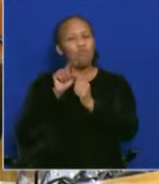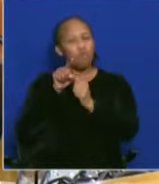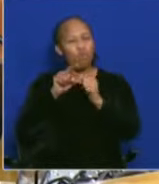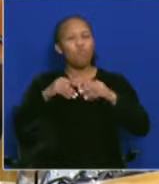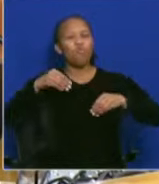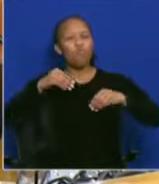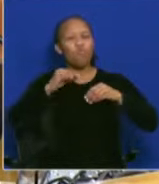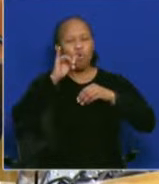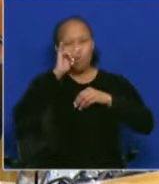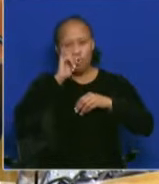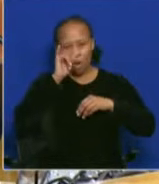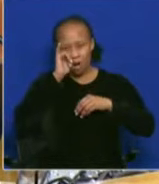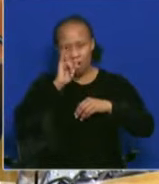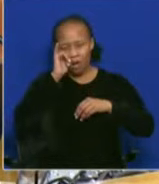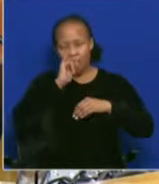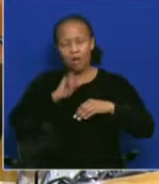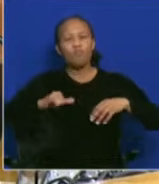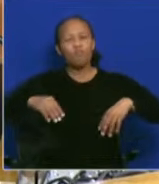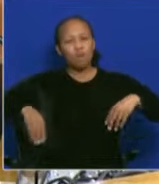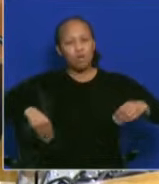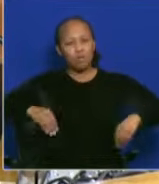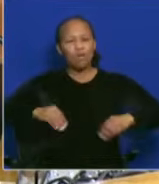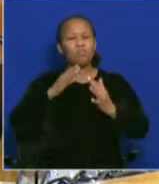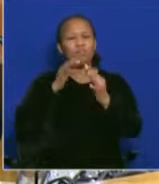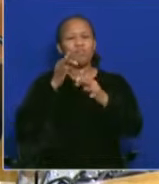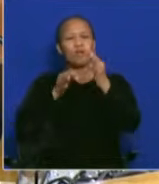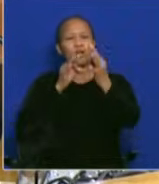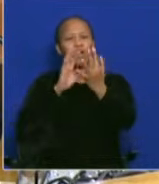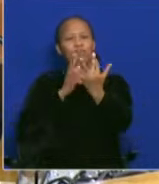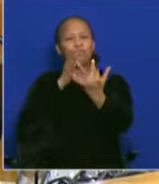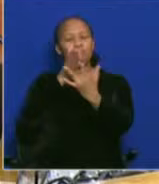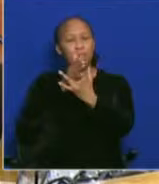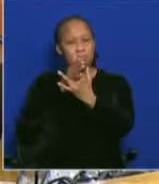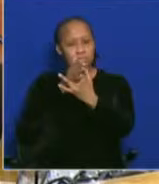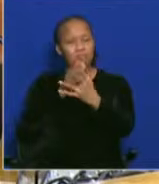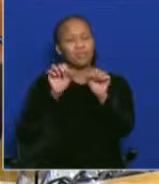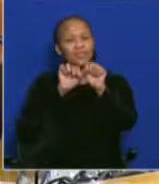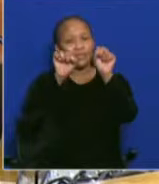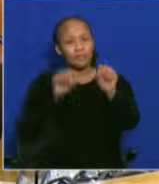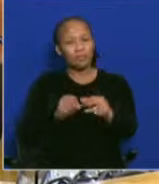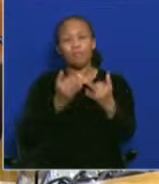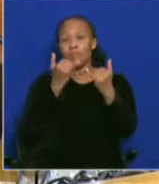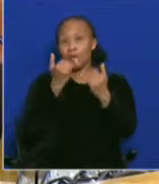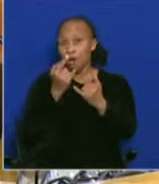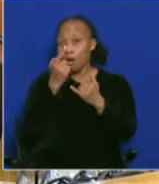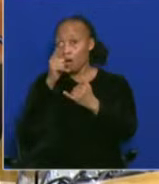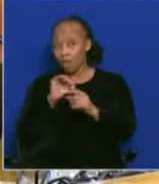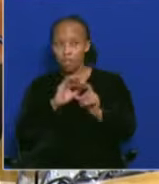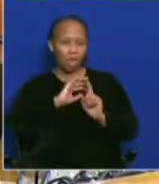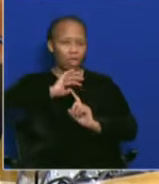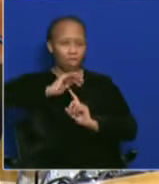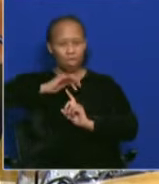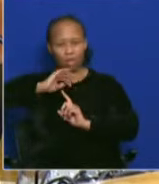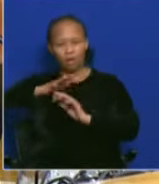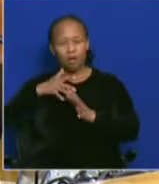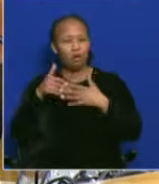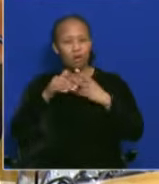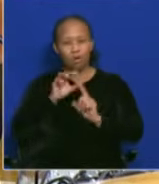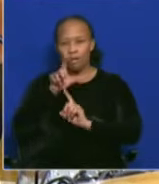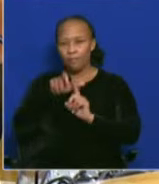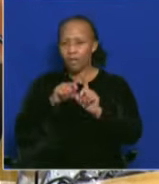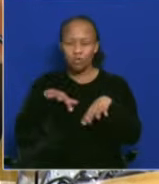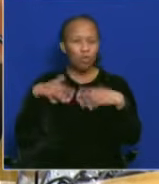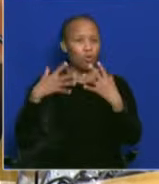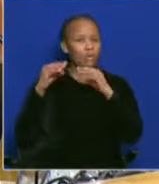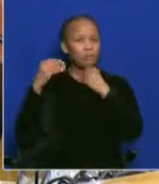justice system. It has no interest in shielding unlawful conduct by any person or entity and welcomes any lawful process